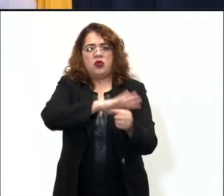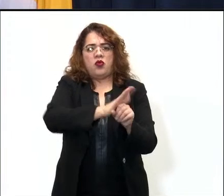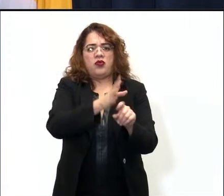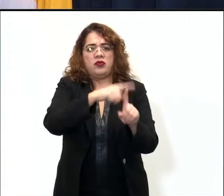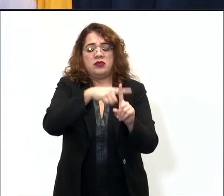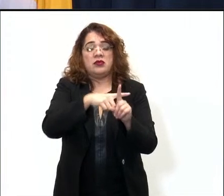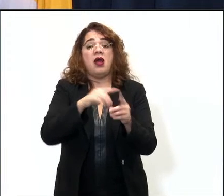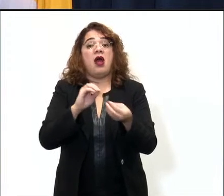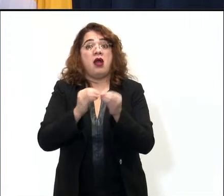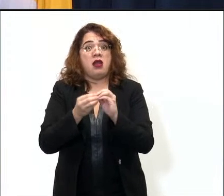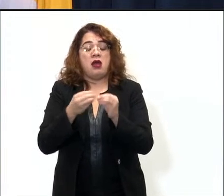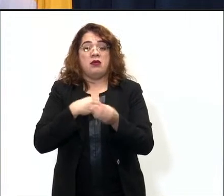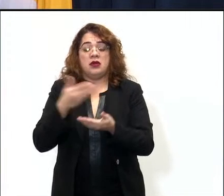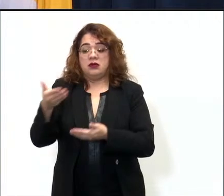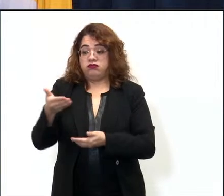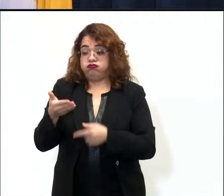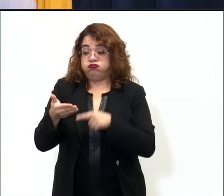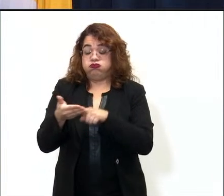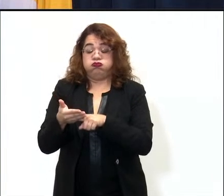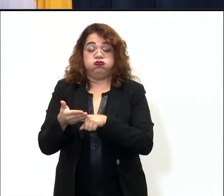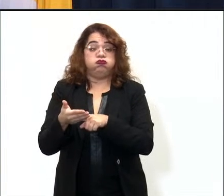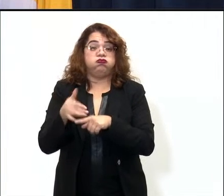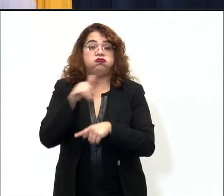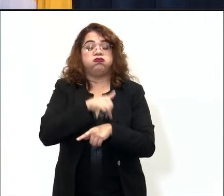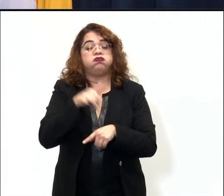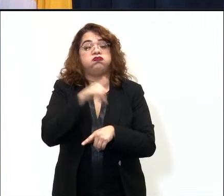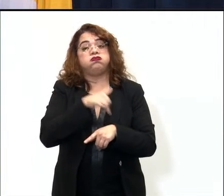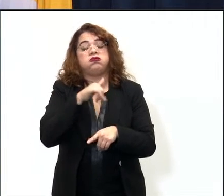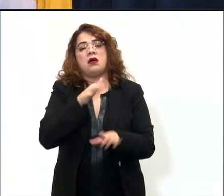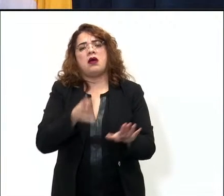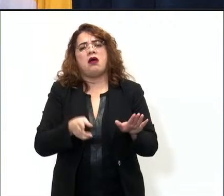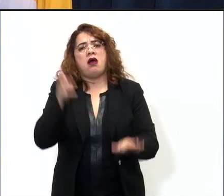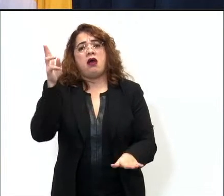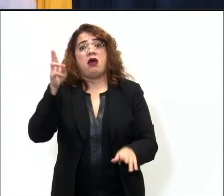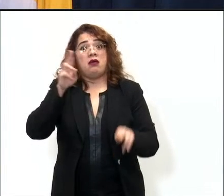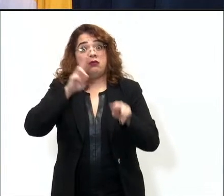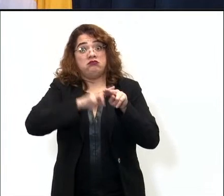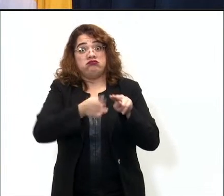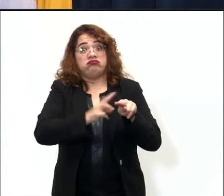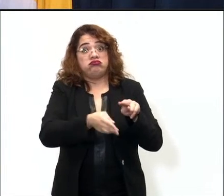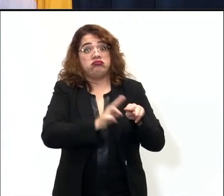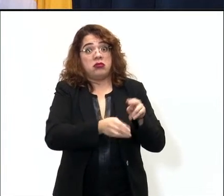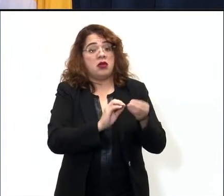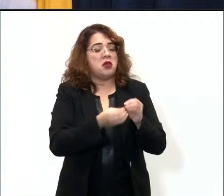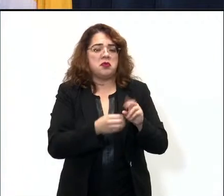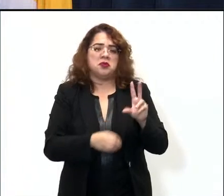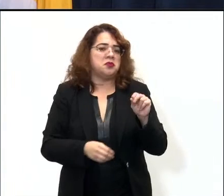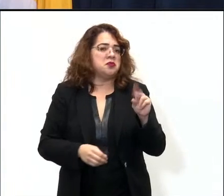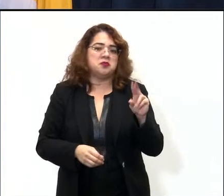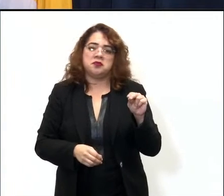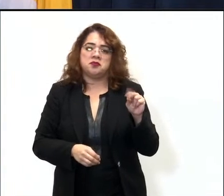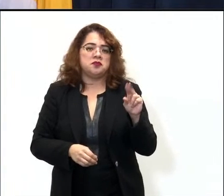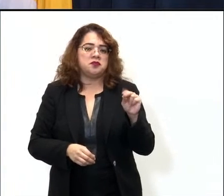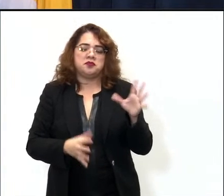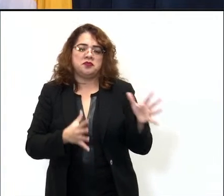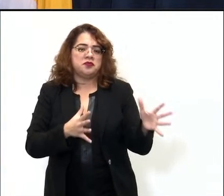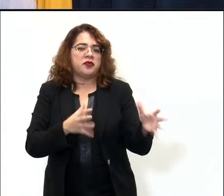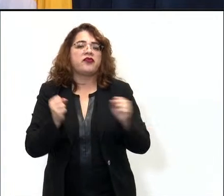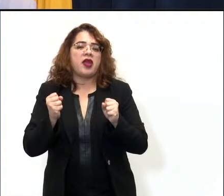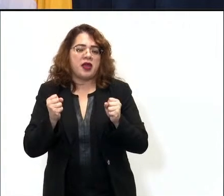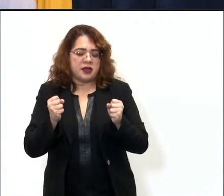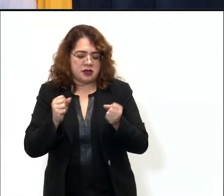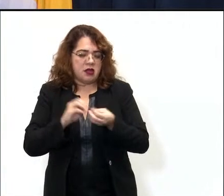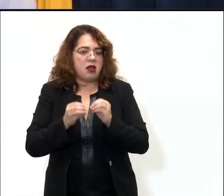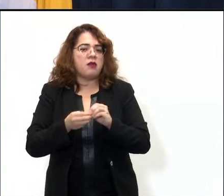numbers that we continue to receive continue to be high. So we're not seeing a decline in that. And so it's just so tragic. It's such a